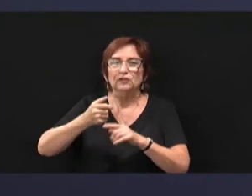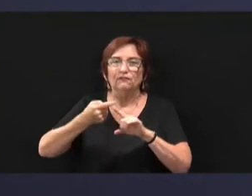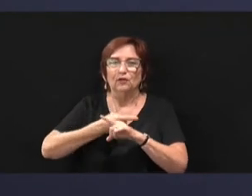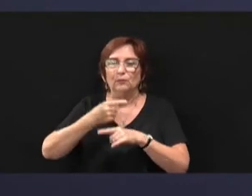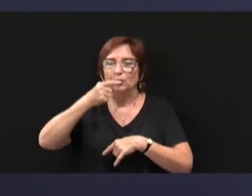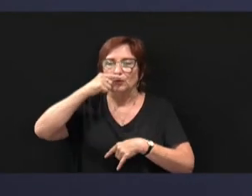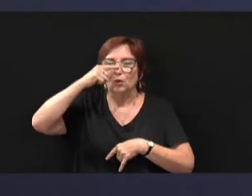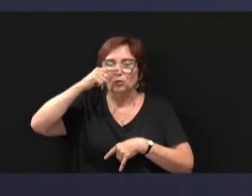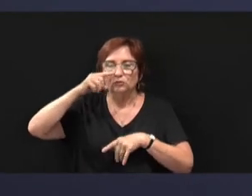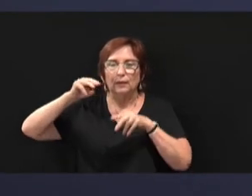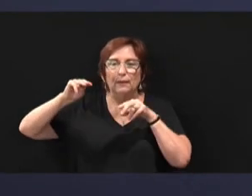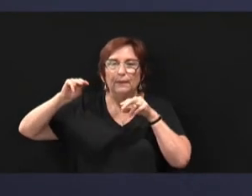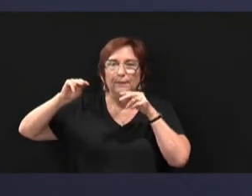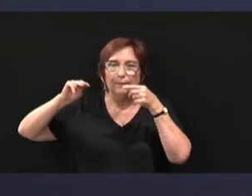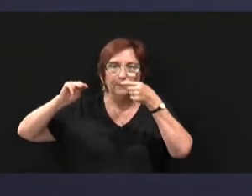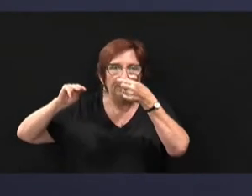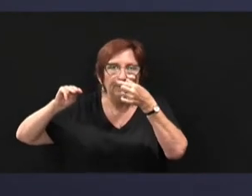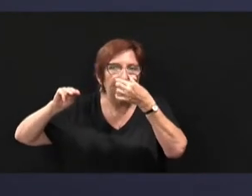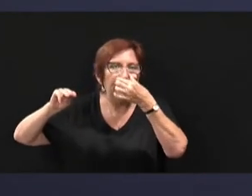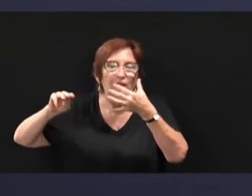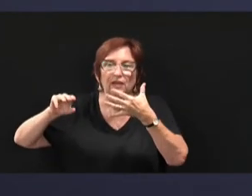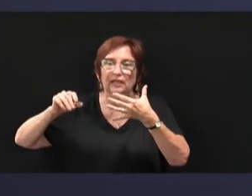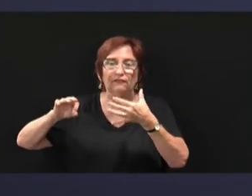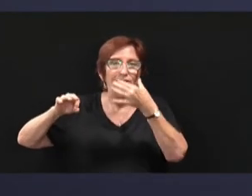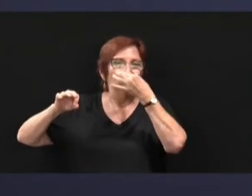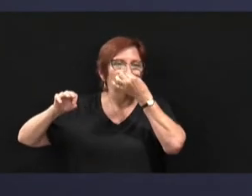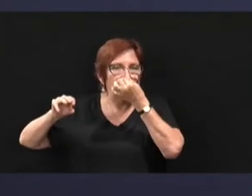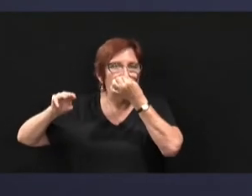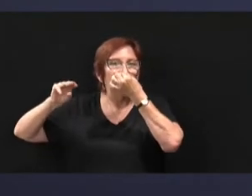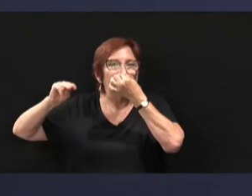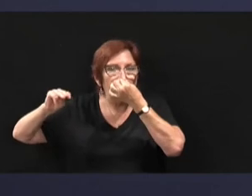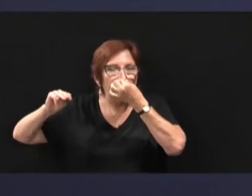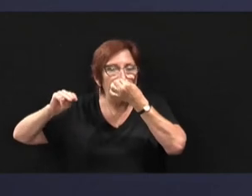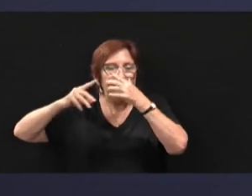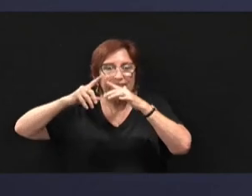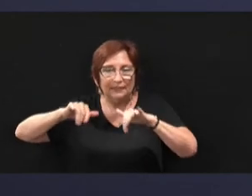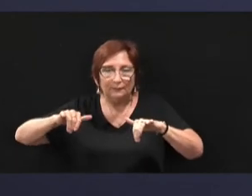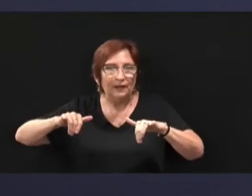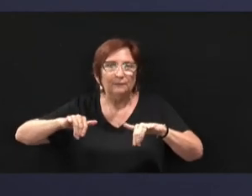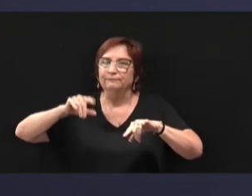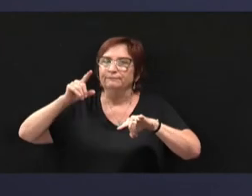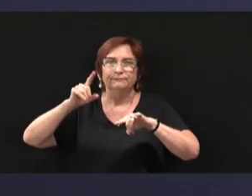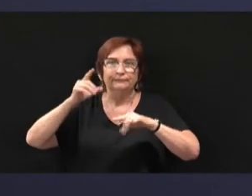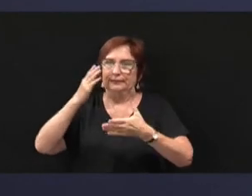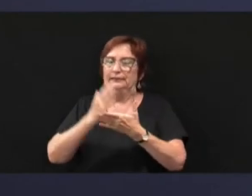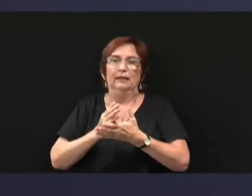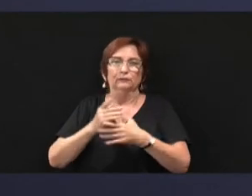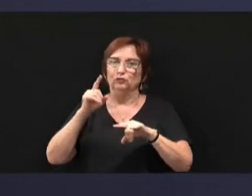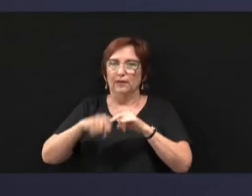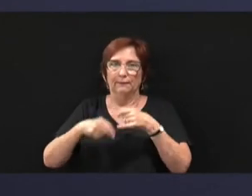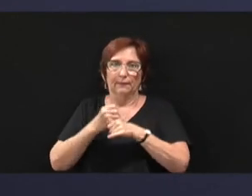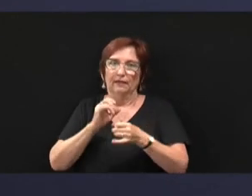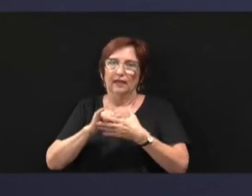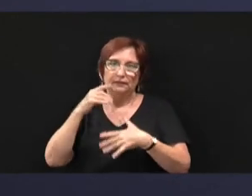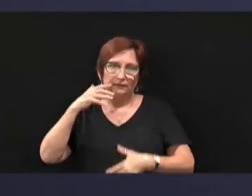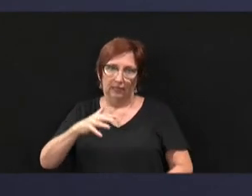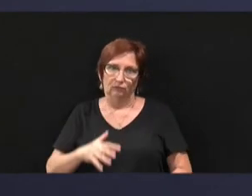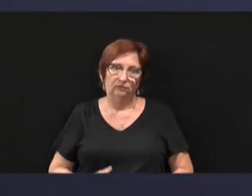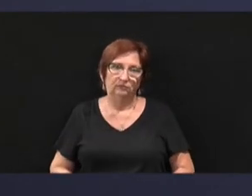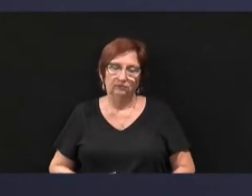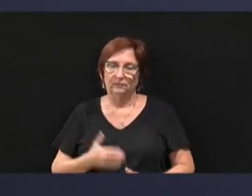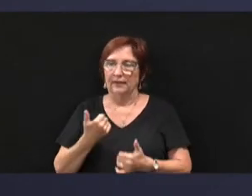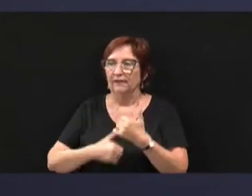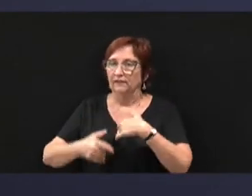have to realize that for some kids it's very difficult. I used to have a child that every time I would say, try that